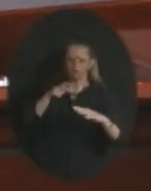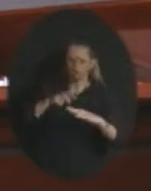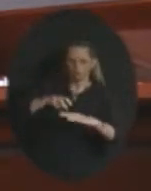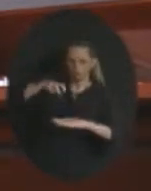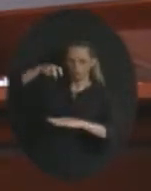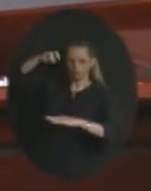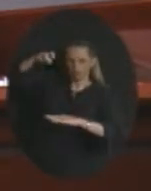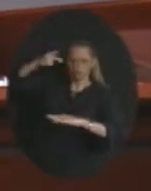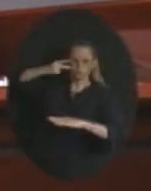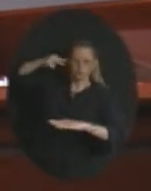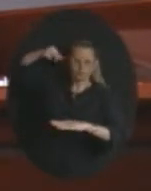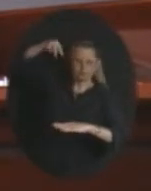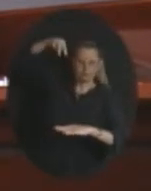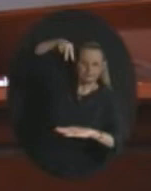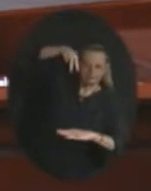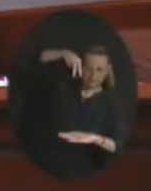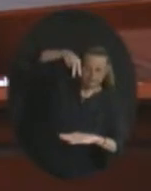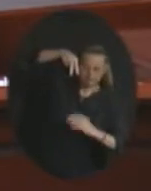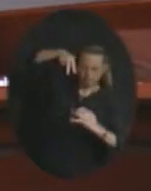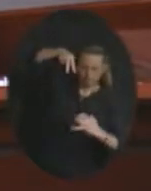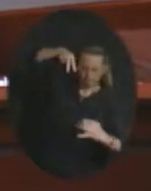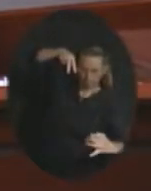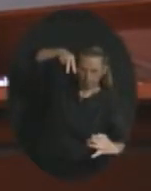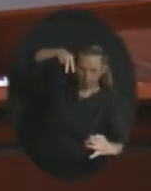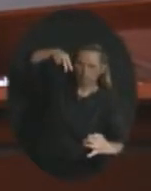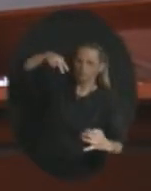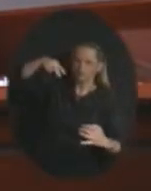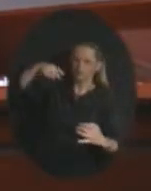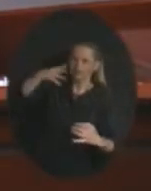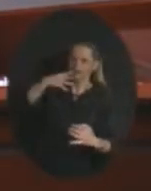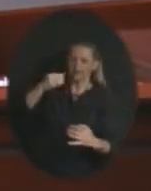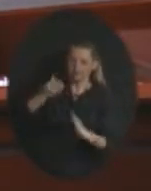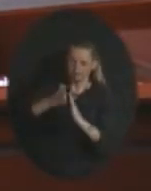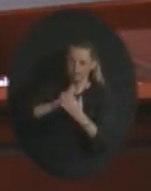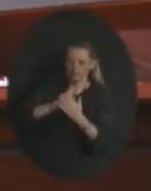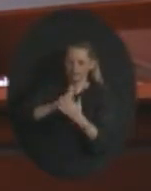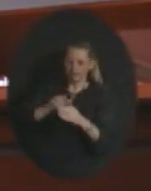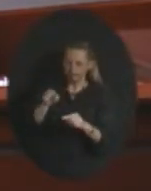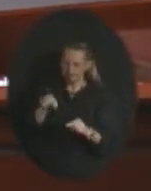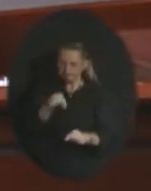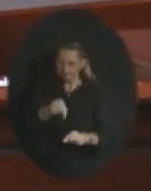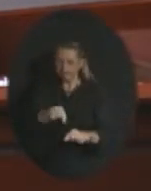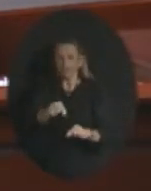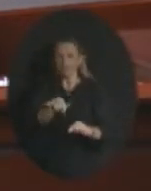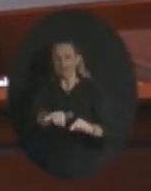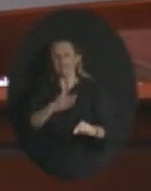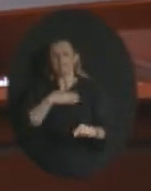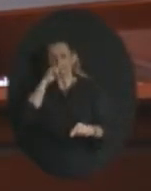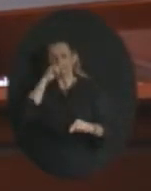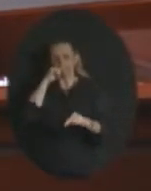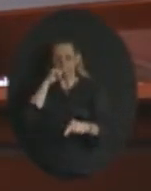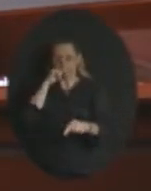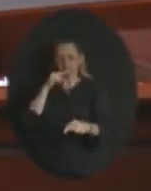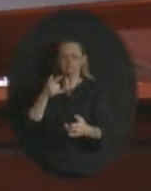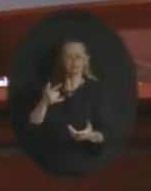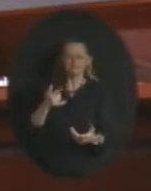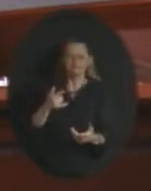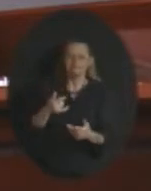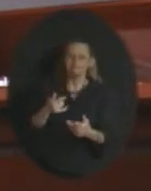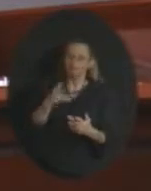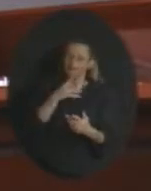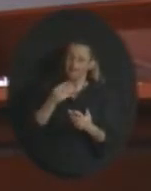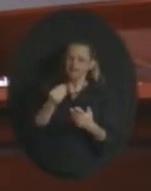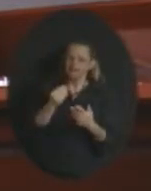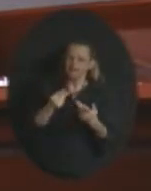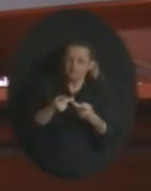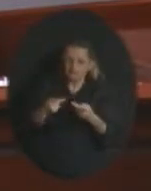it be a pin dot if someone is that small. The options still available for us next year became limited as well, because